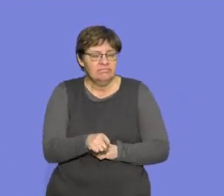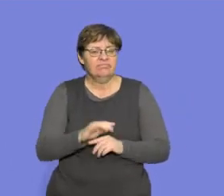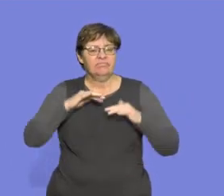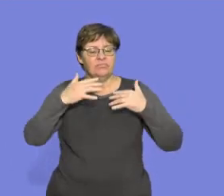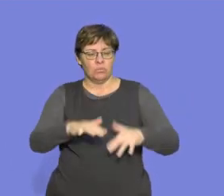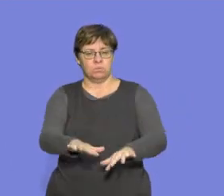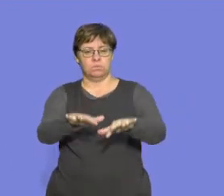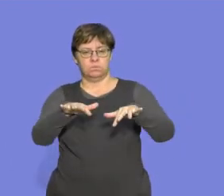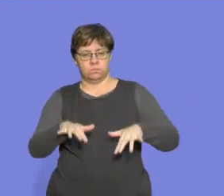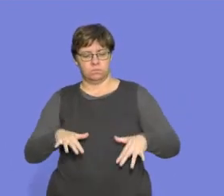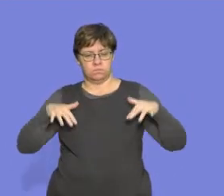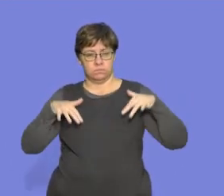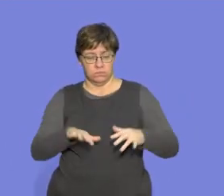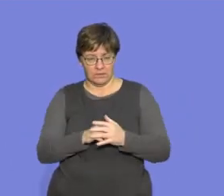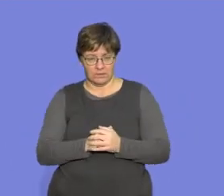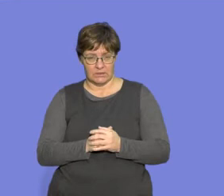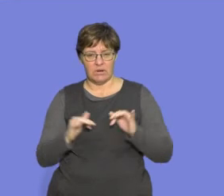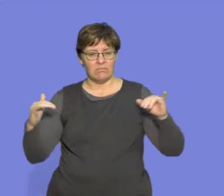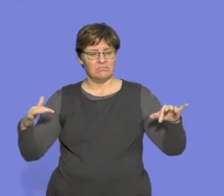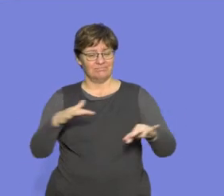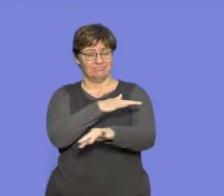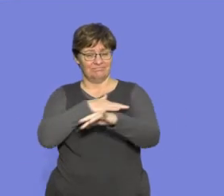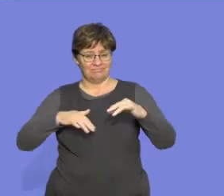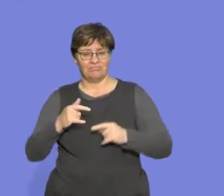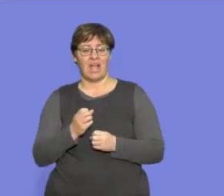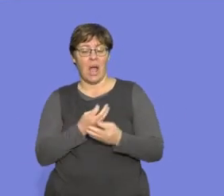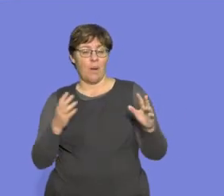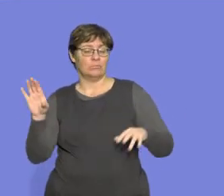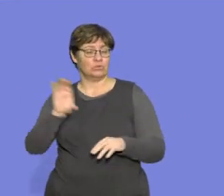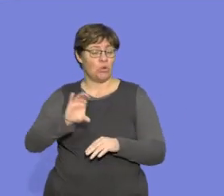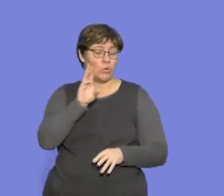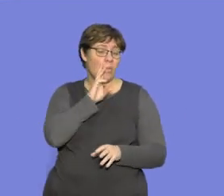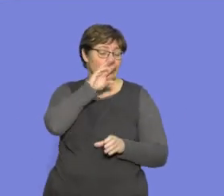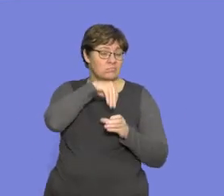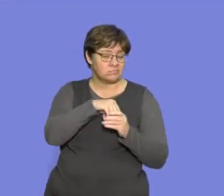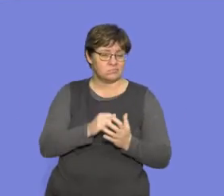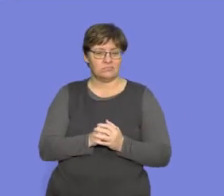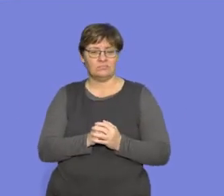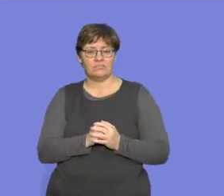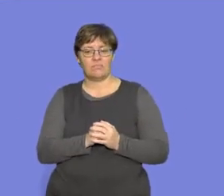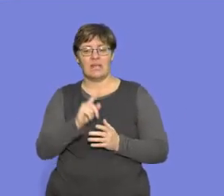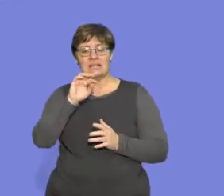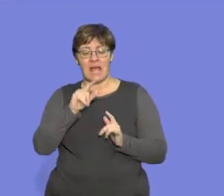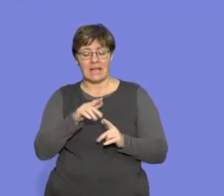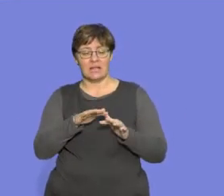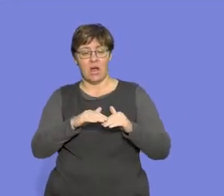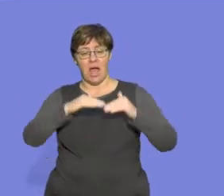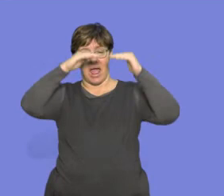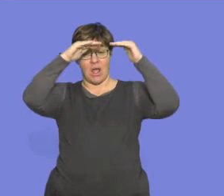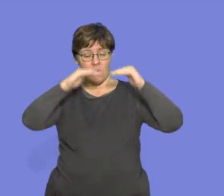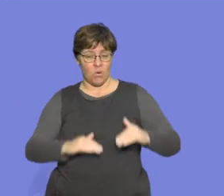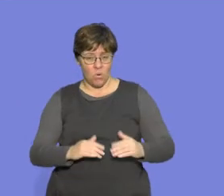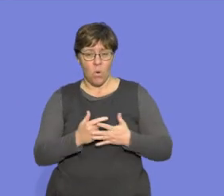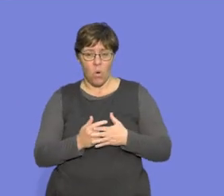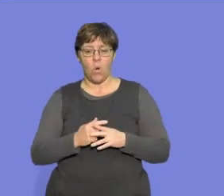currents, the amount of oxygen and salt in the water, the tides that are experienced, as well as the temperature